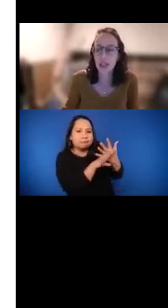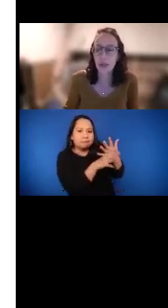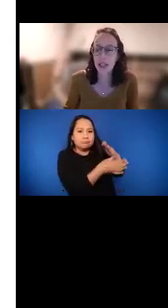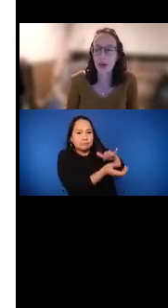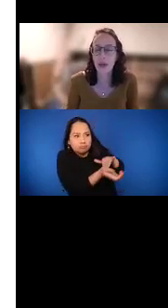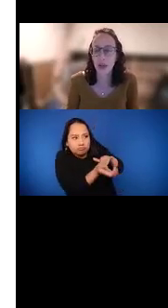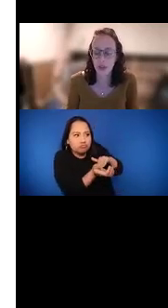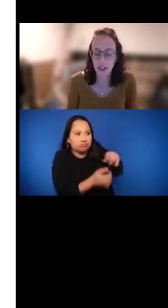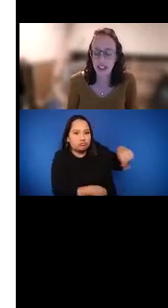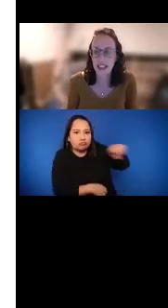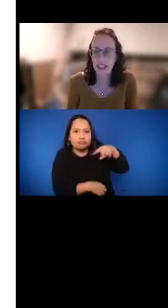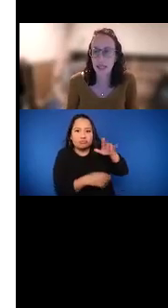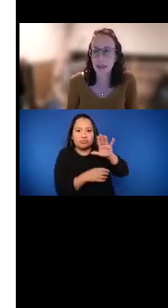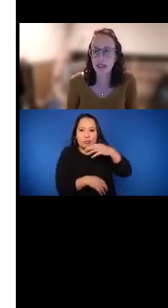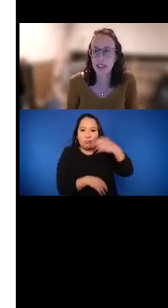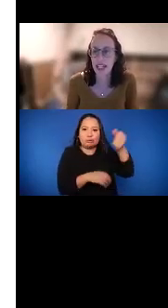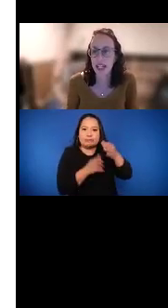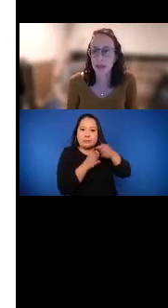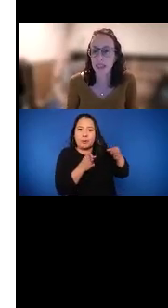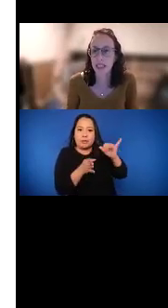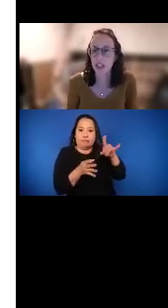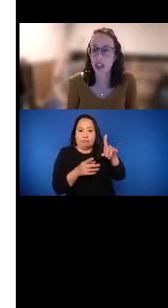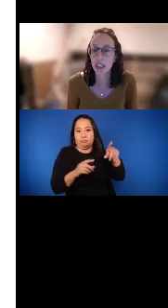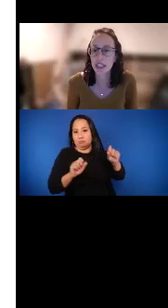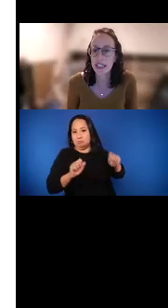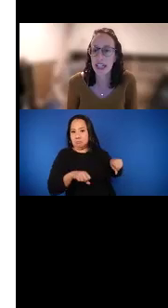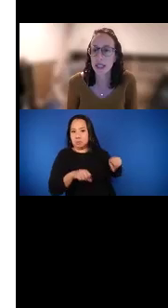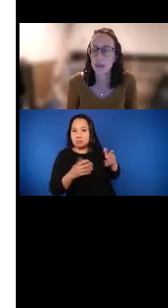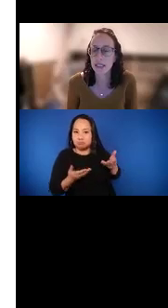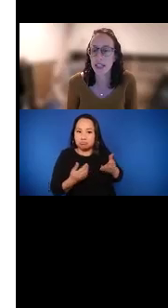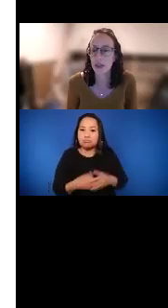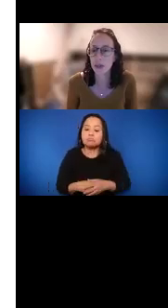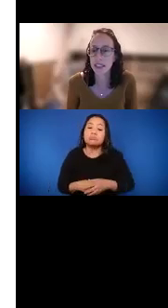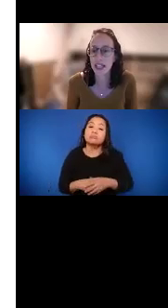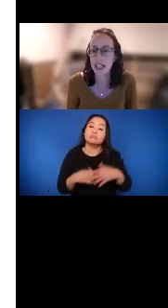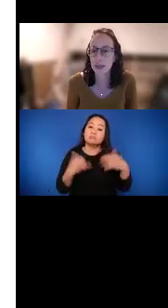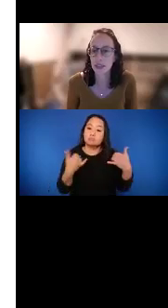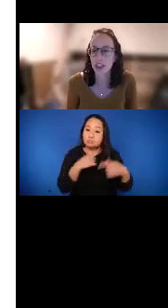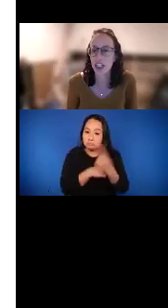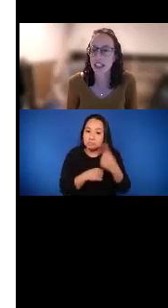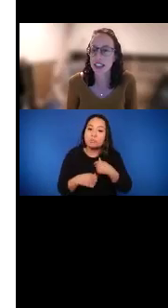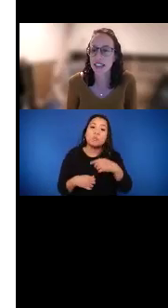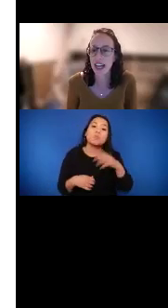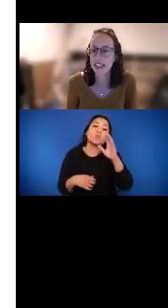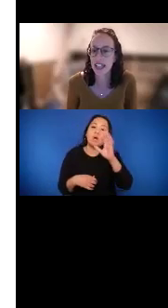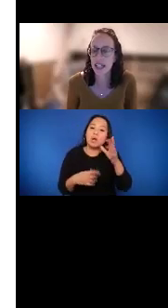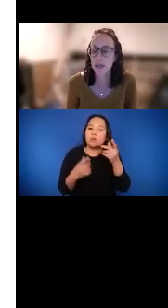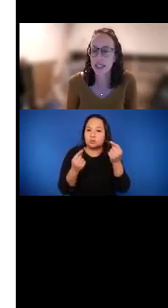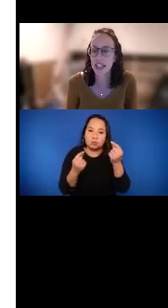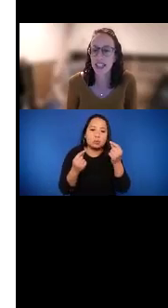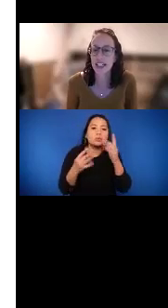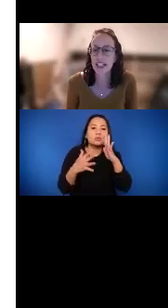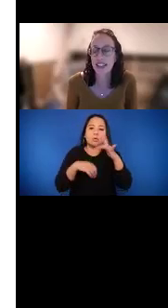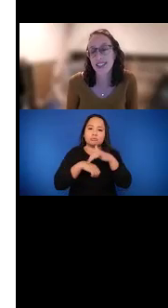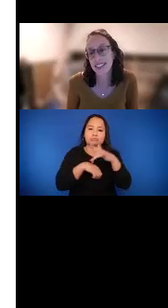Today, I'm going to be going over 6 types of scams: insurance scams, government scams, charity and tax